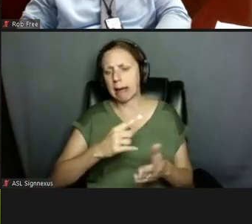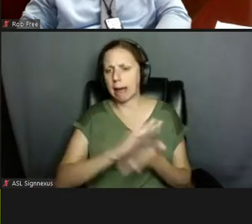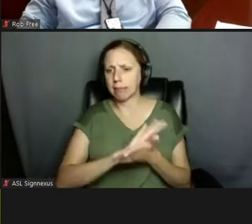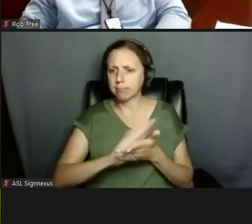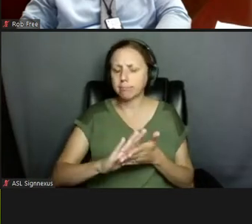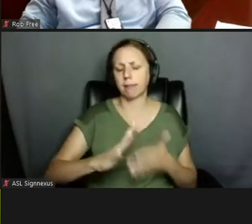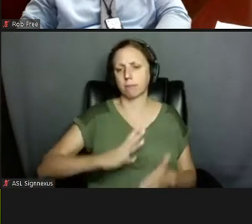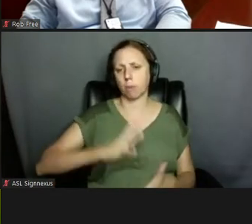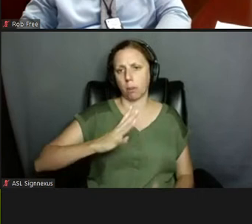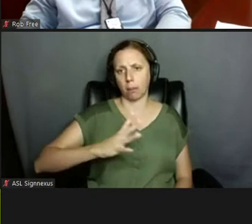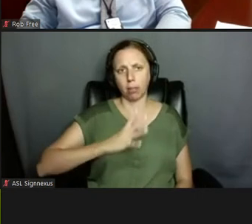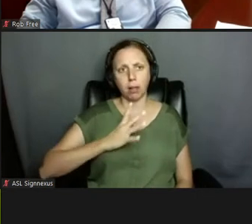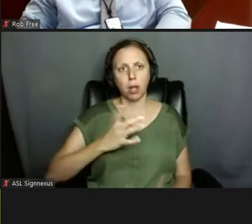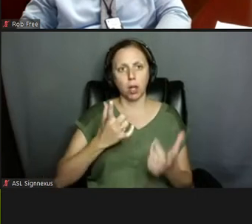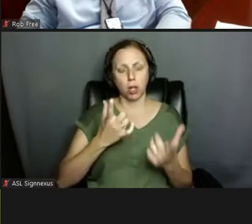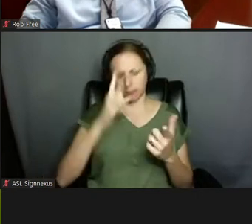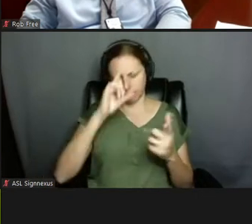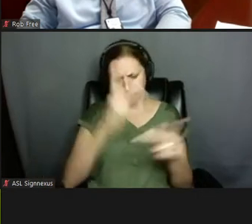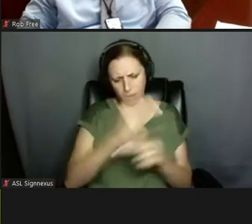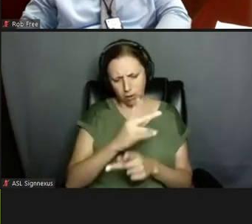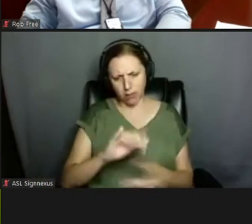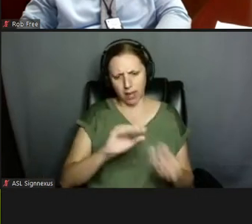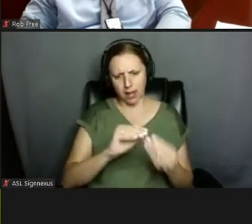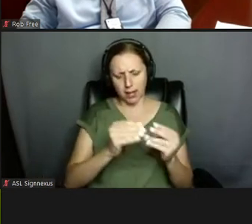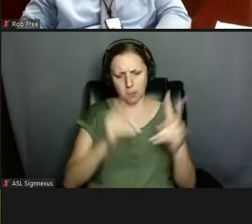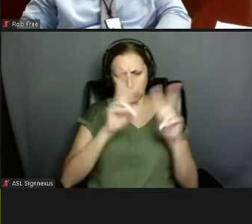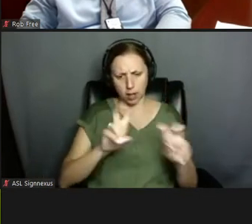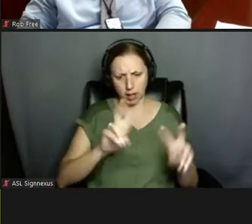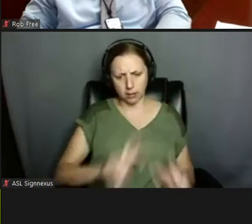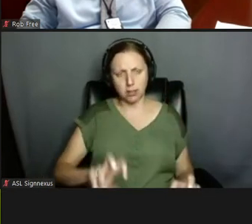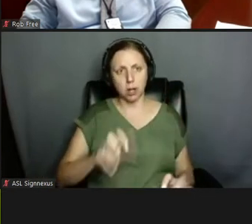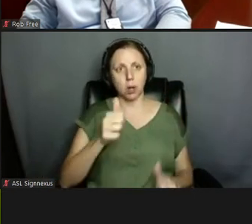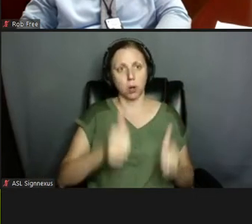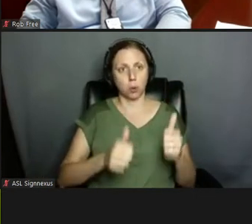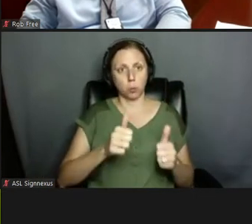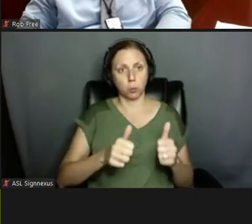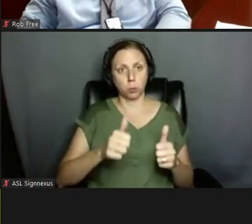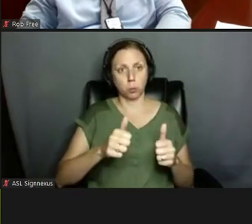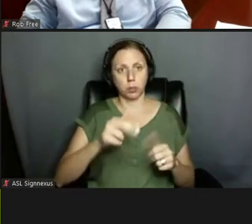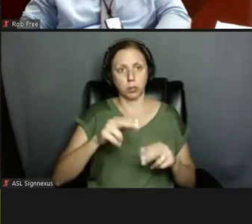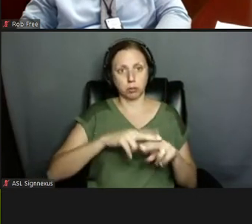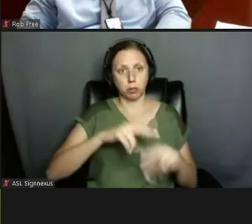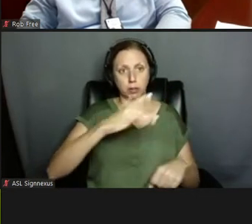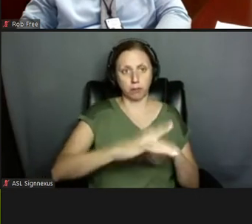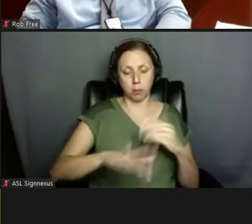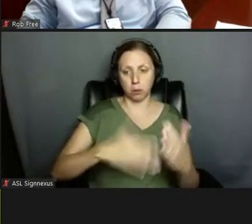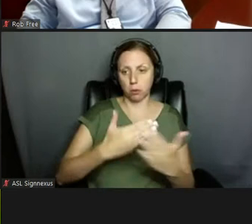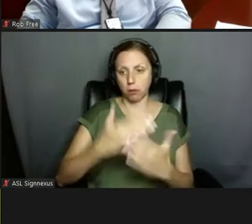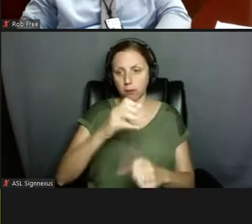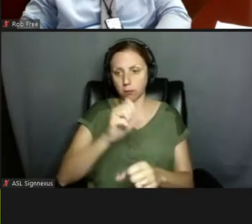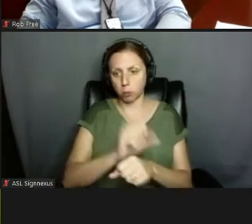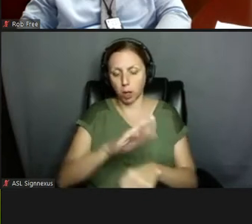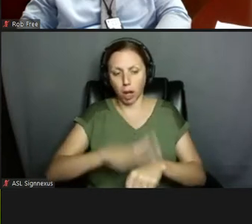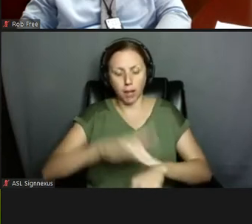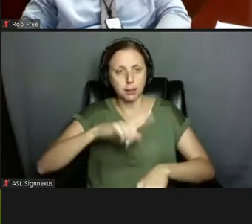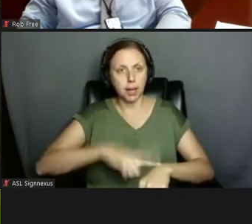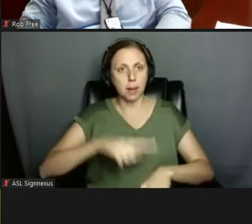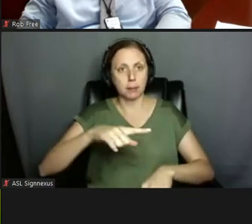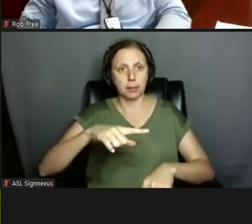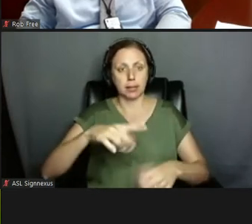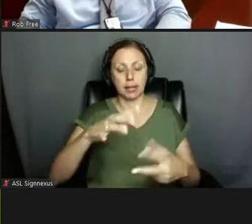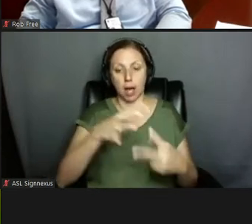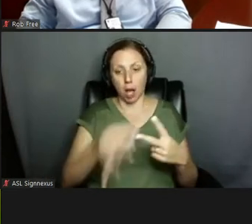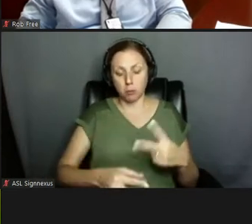before, doing the numbers analysis as to what trains were available to arrive at work on time at either 7:30,